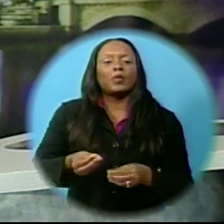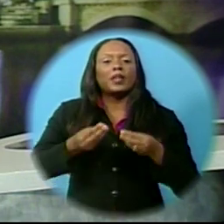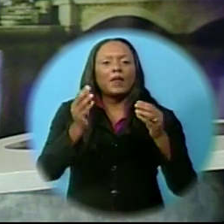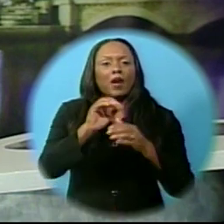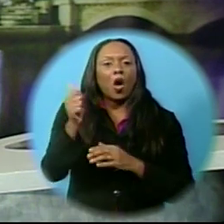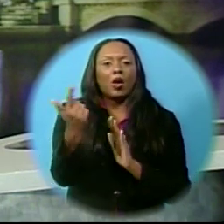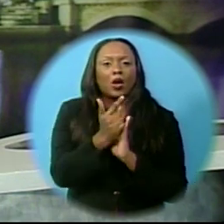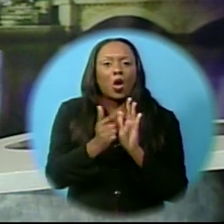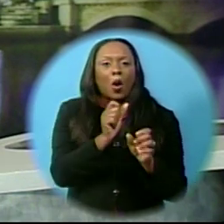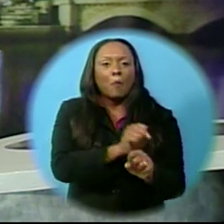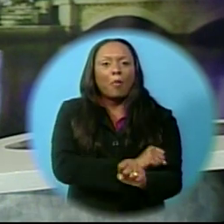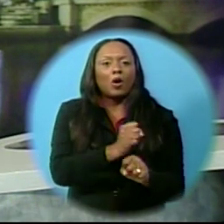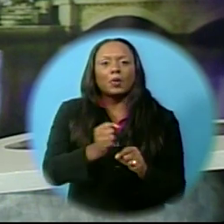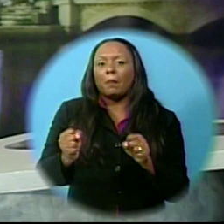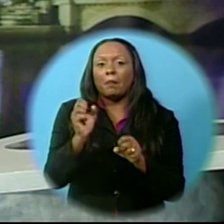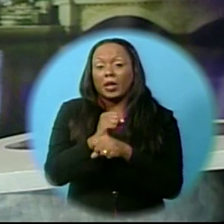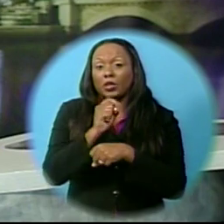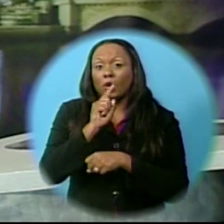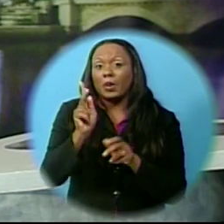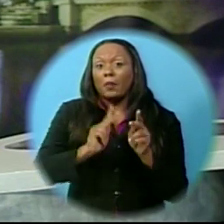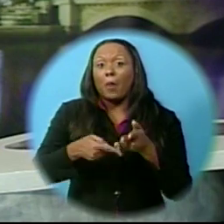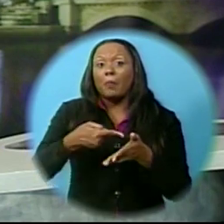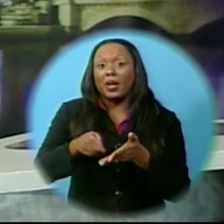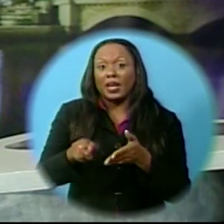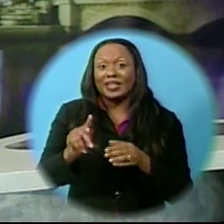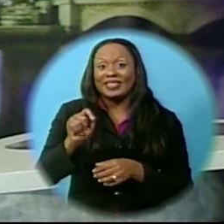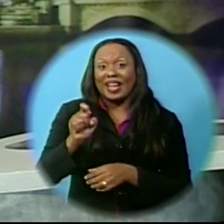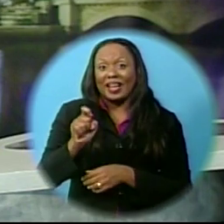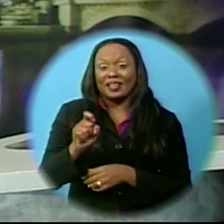that all taxpayers honour their obligations.